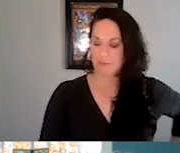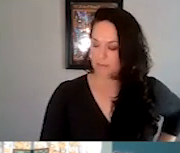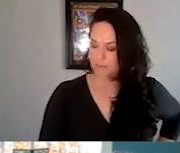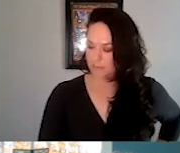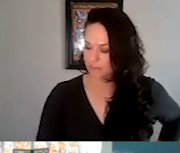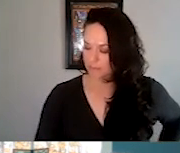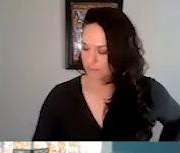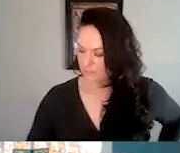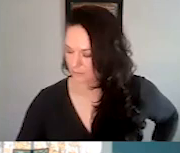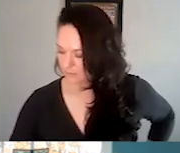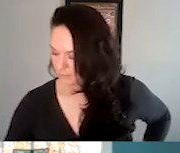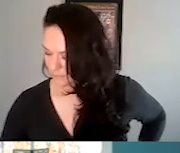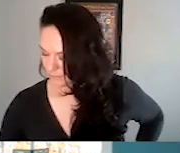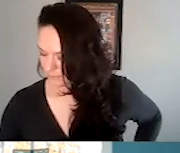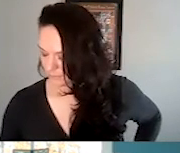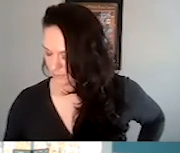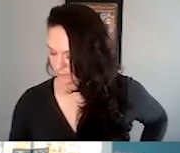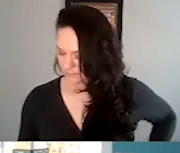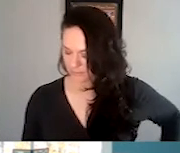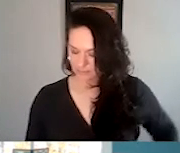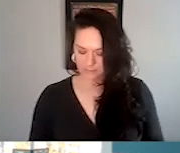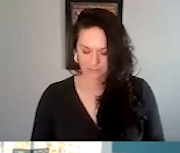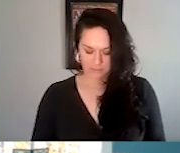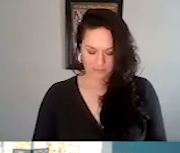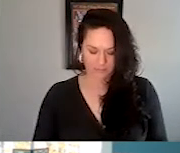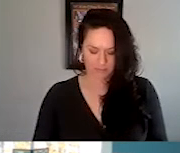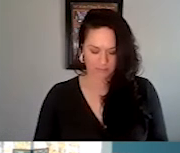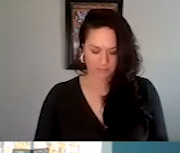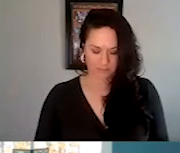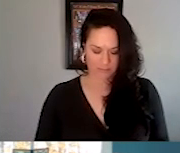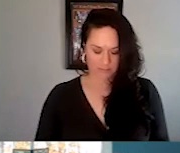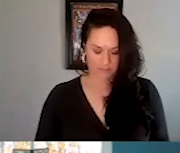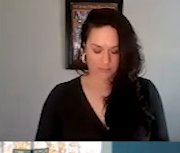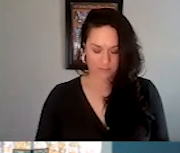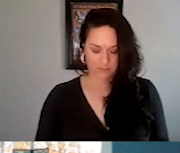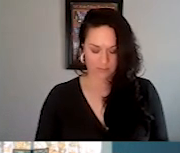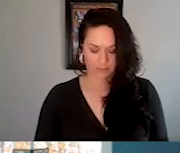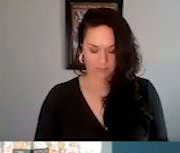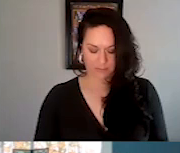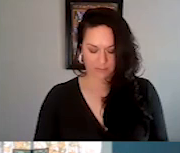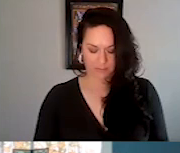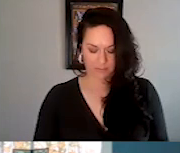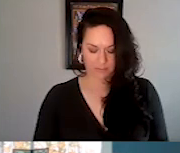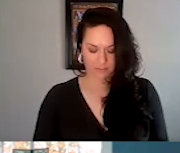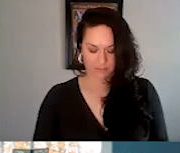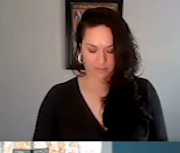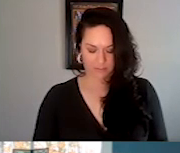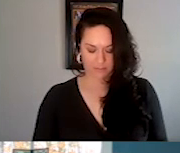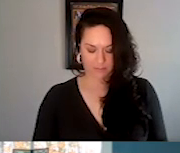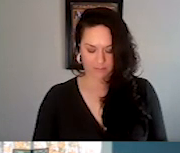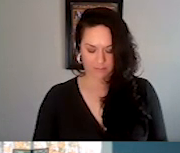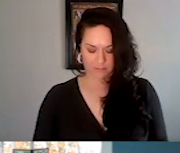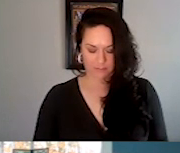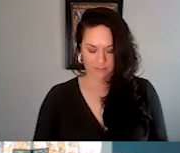offense, and that all sales must cease and desist. And it's signed by the prosecuting attorney in